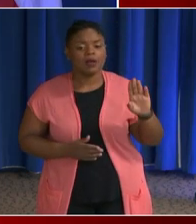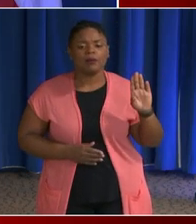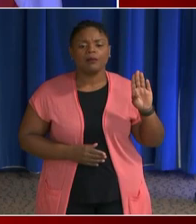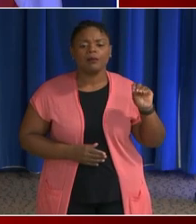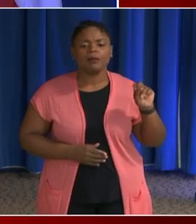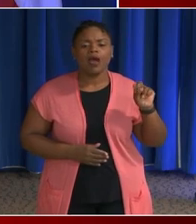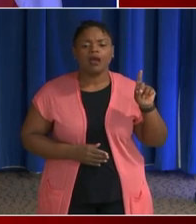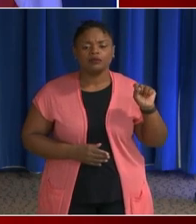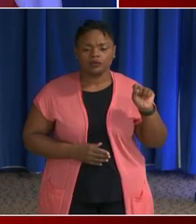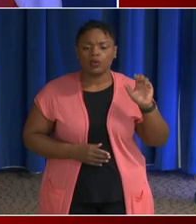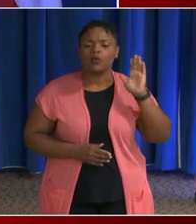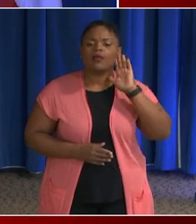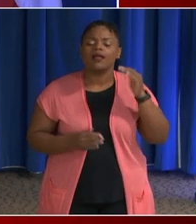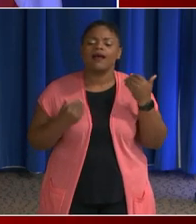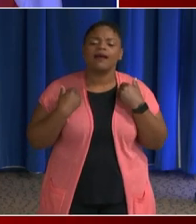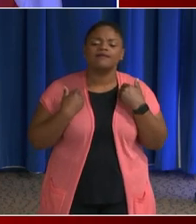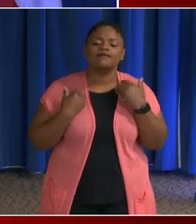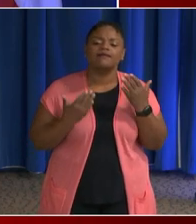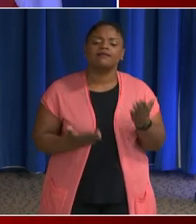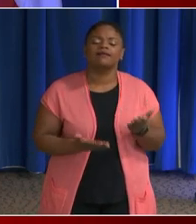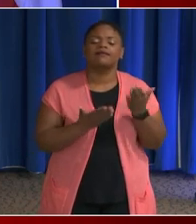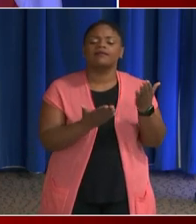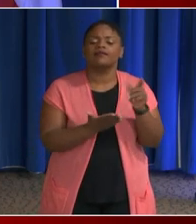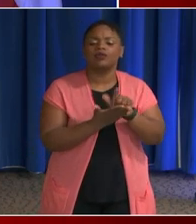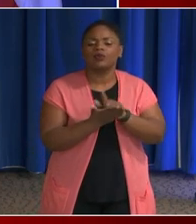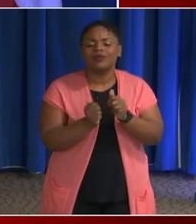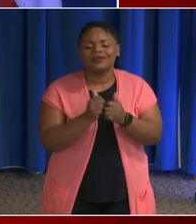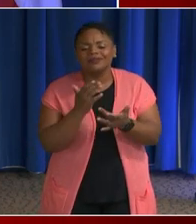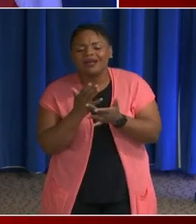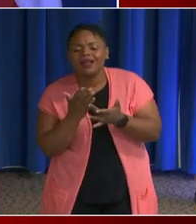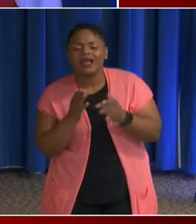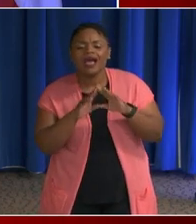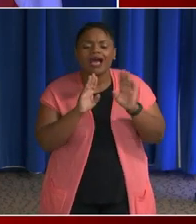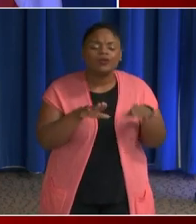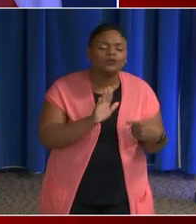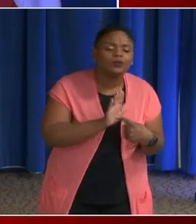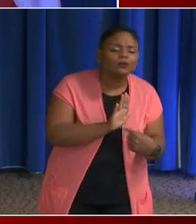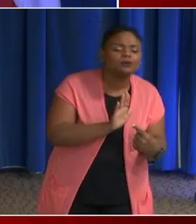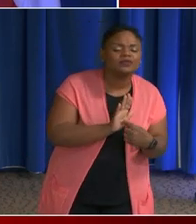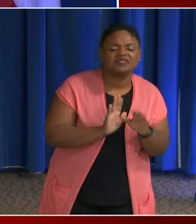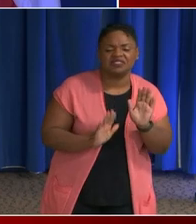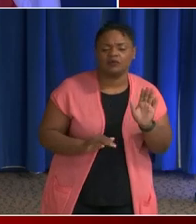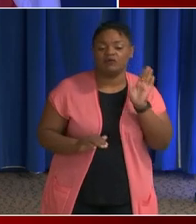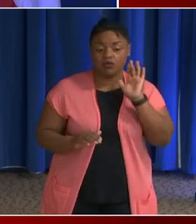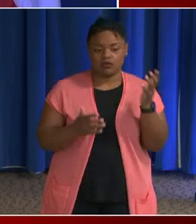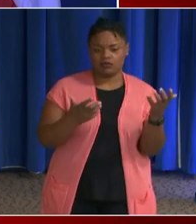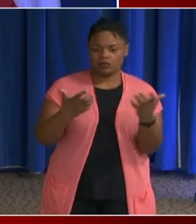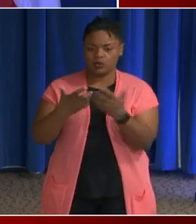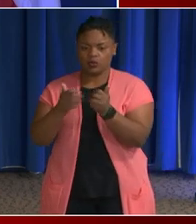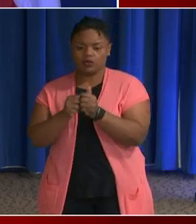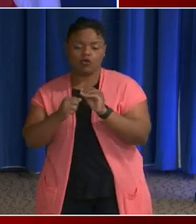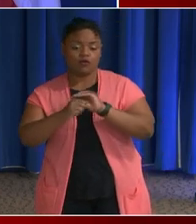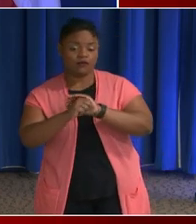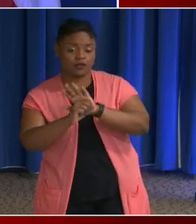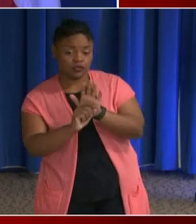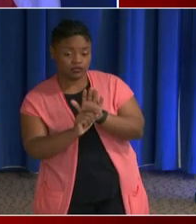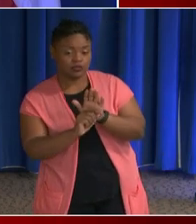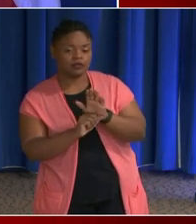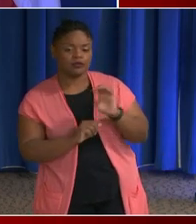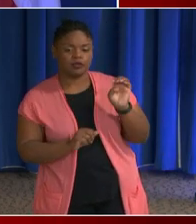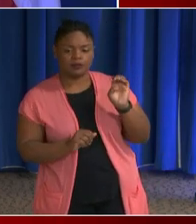aspects. They're fairly technical, and we're going to be combining those with the coronavirus emergency bill I just spoke